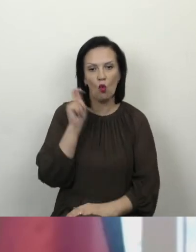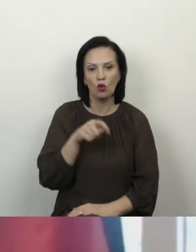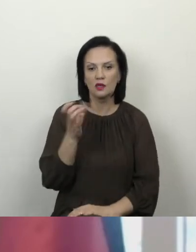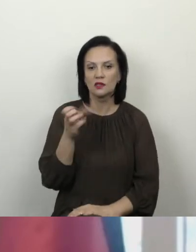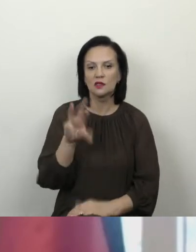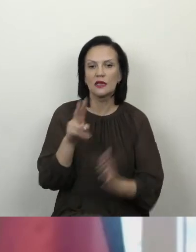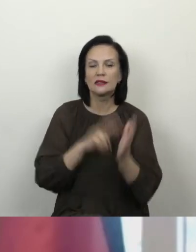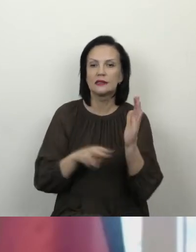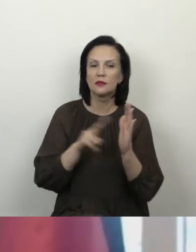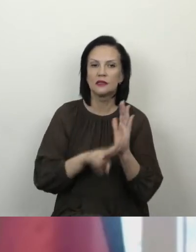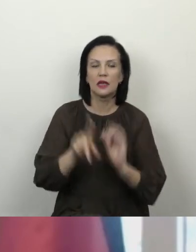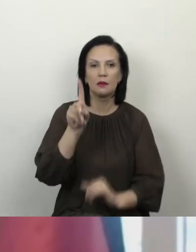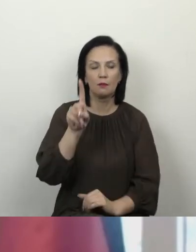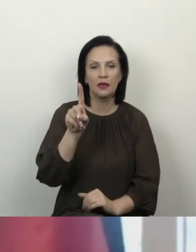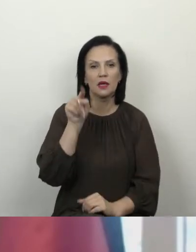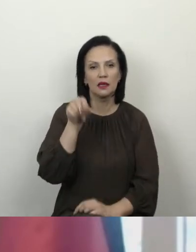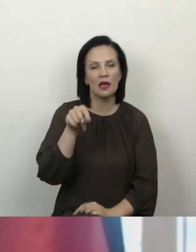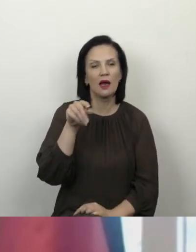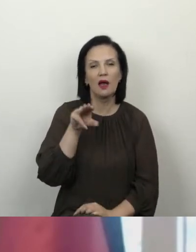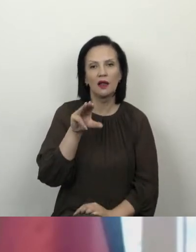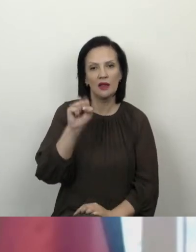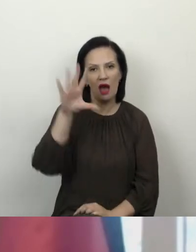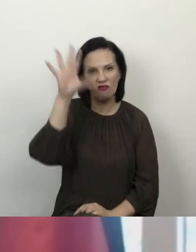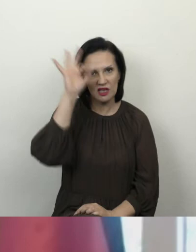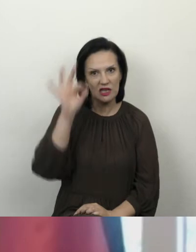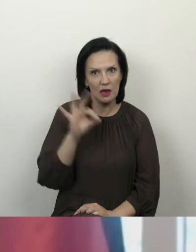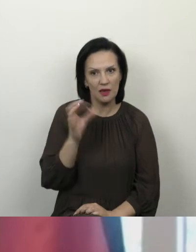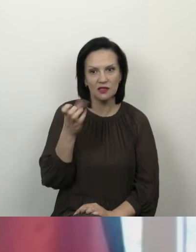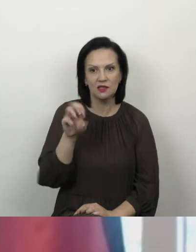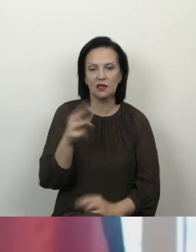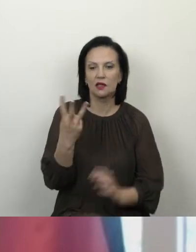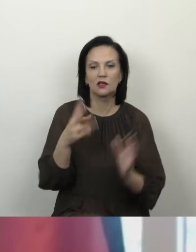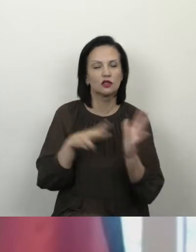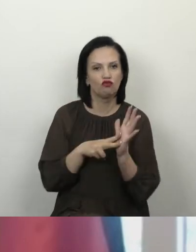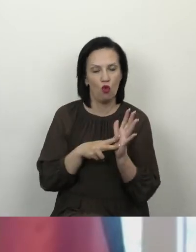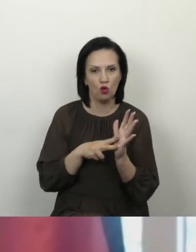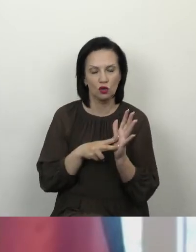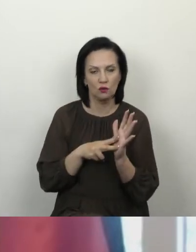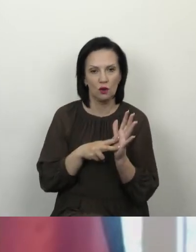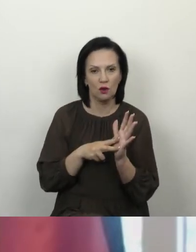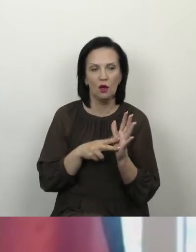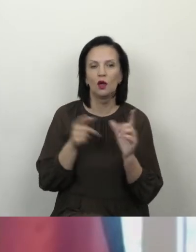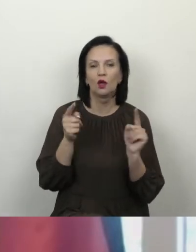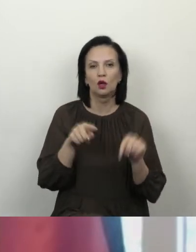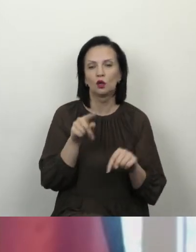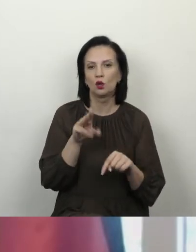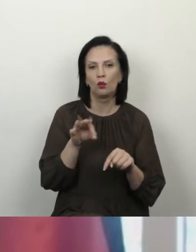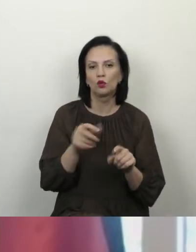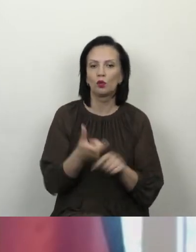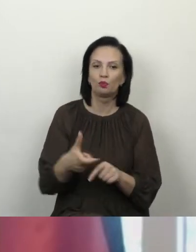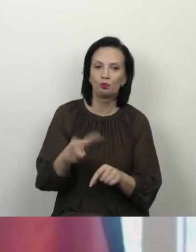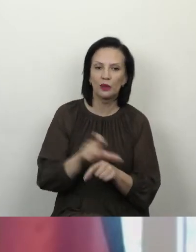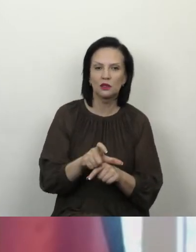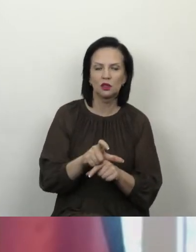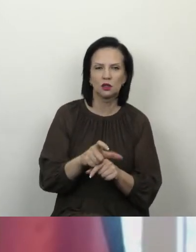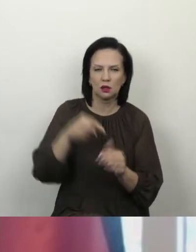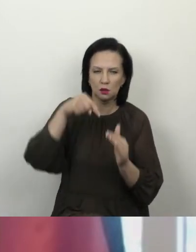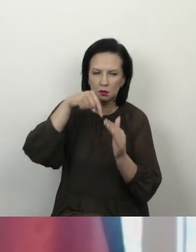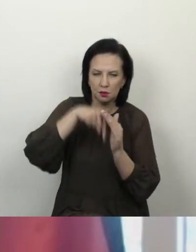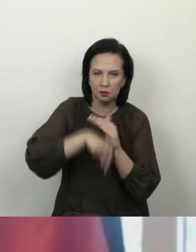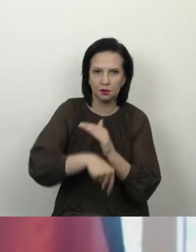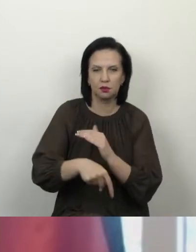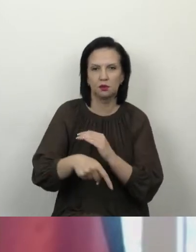and in Germany with Article 38, a further and more in-depth dialogue on electoral